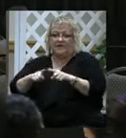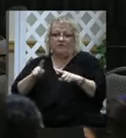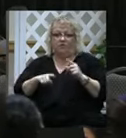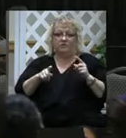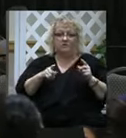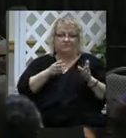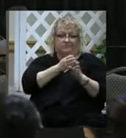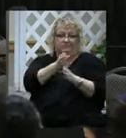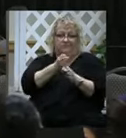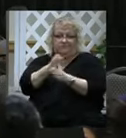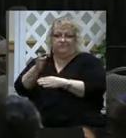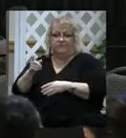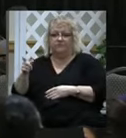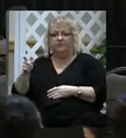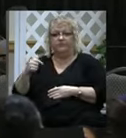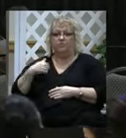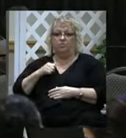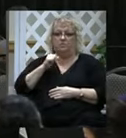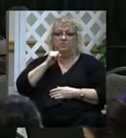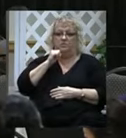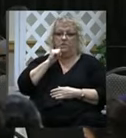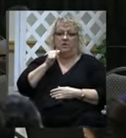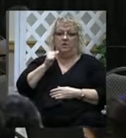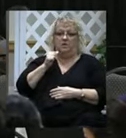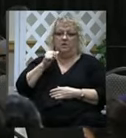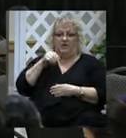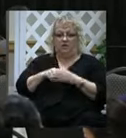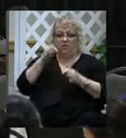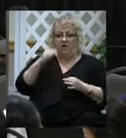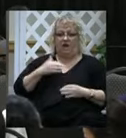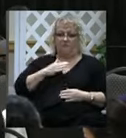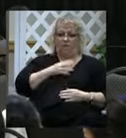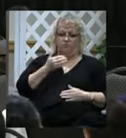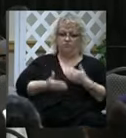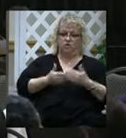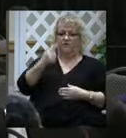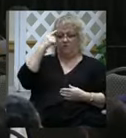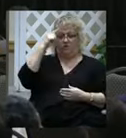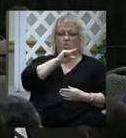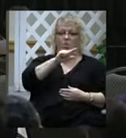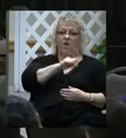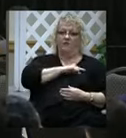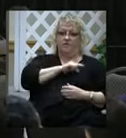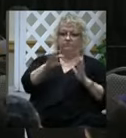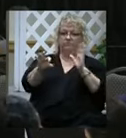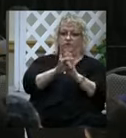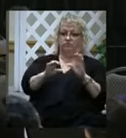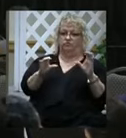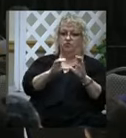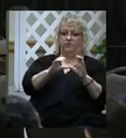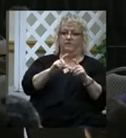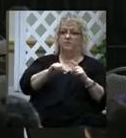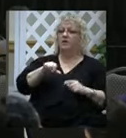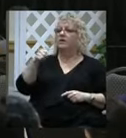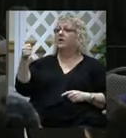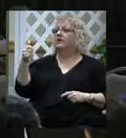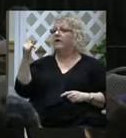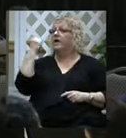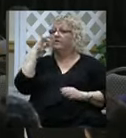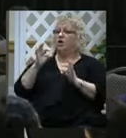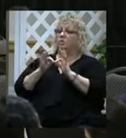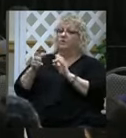You know, we don't, in the court we have our own process for qualifying interpreters, but certainly if an